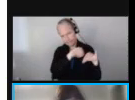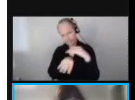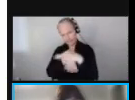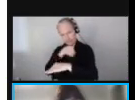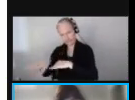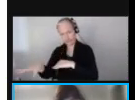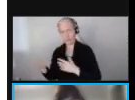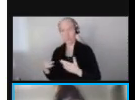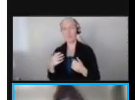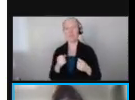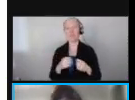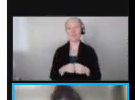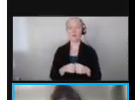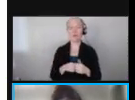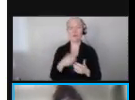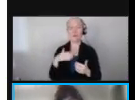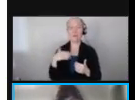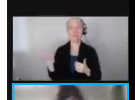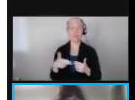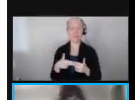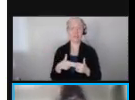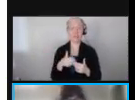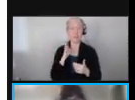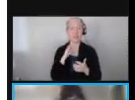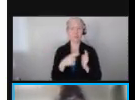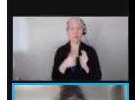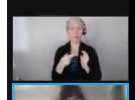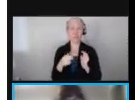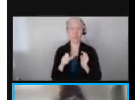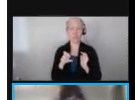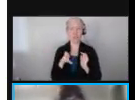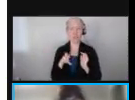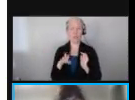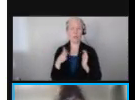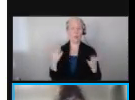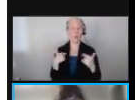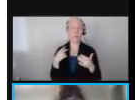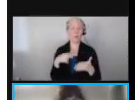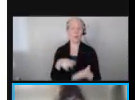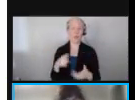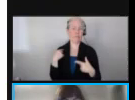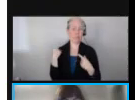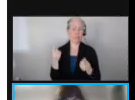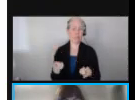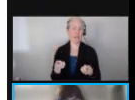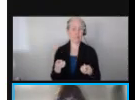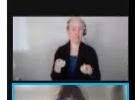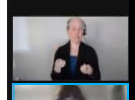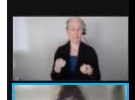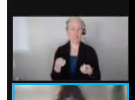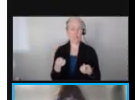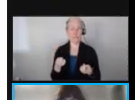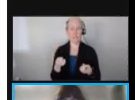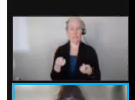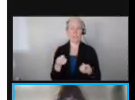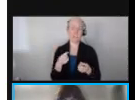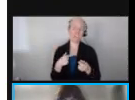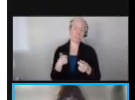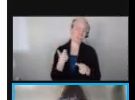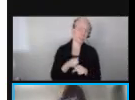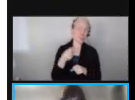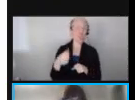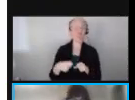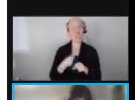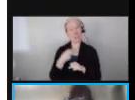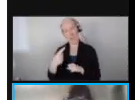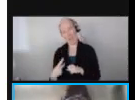slide, we'll show what the HSRB has been looking at over the last year and a half or so.